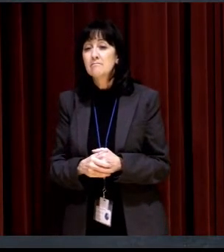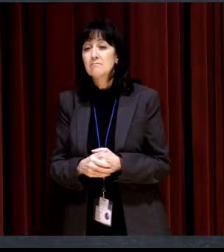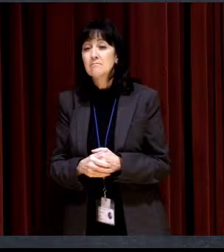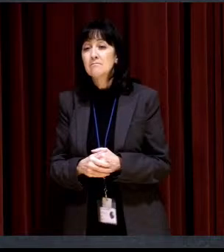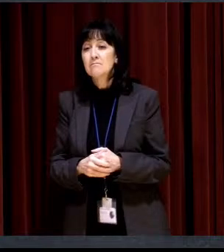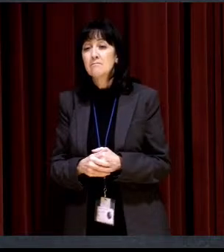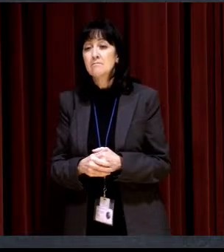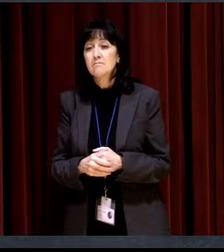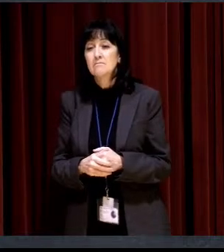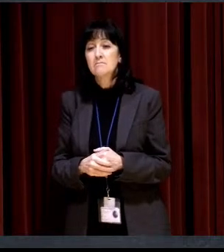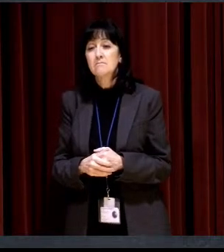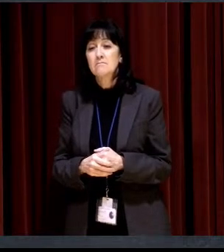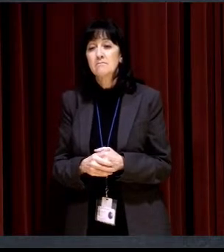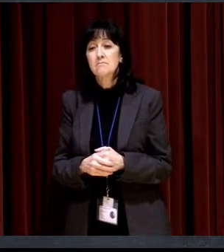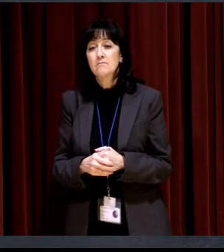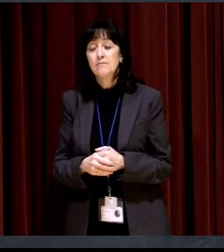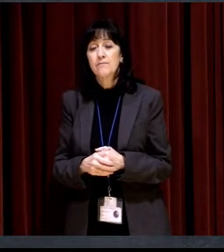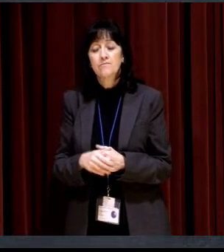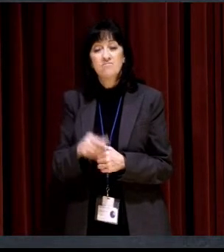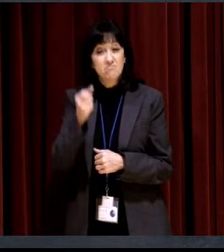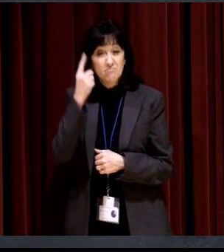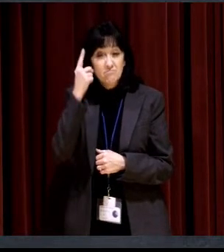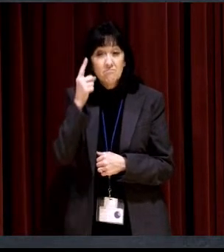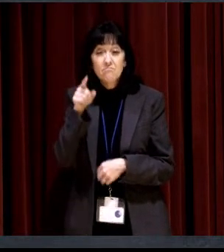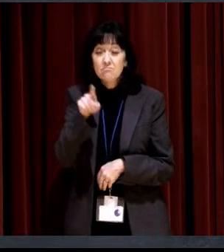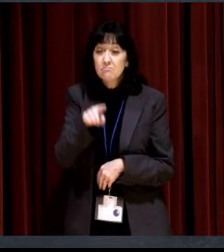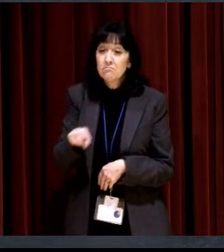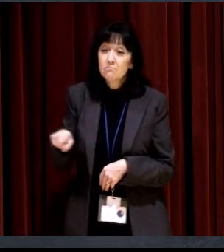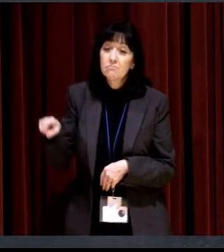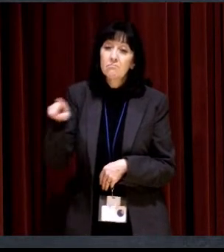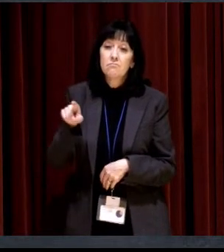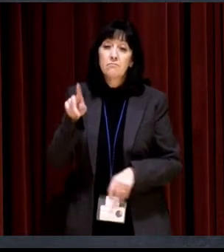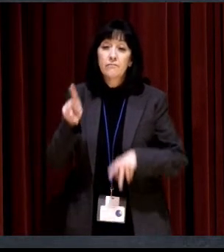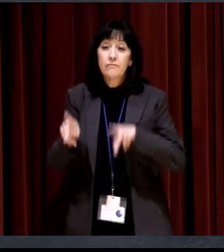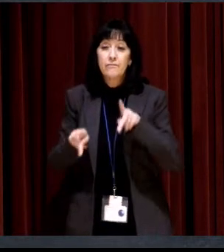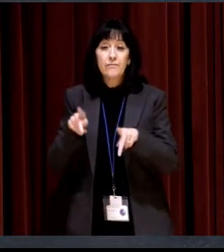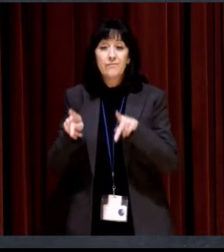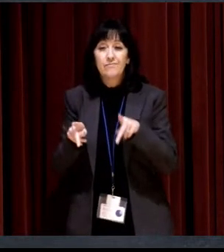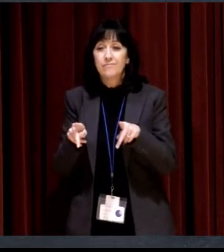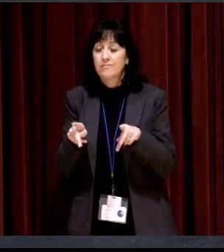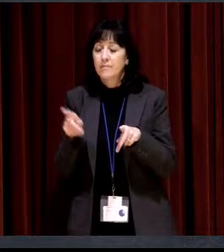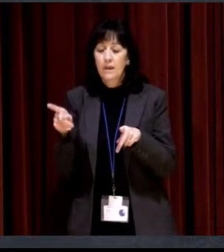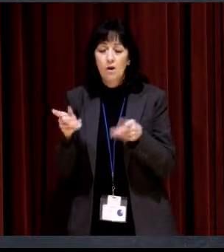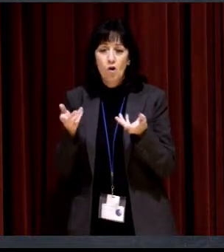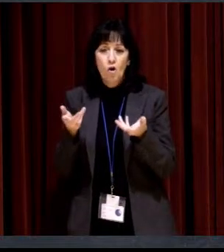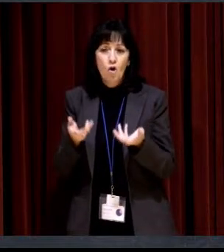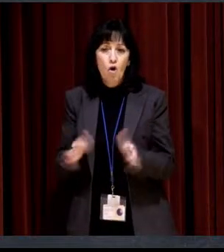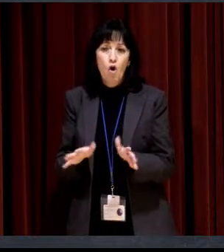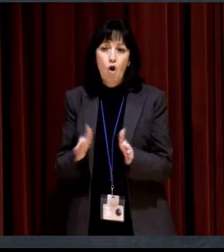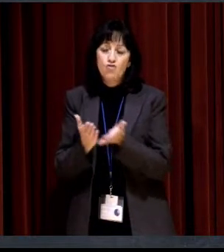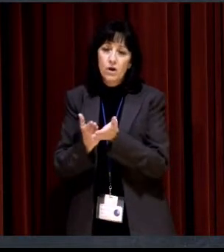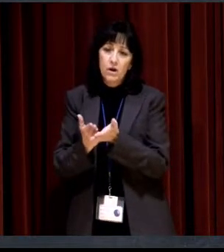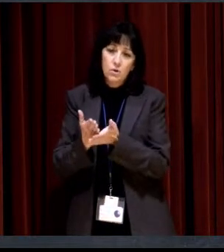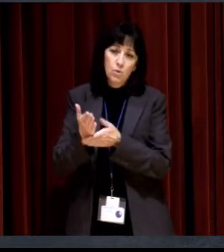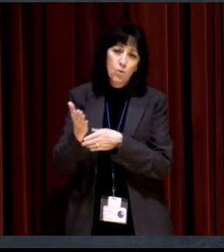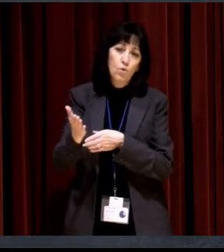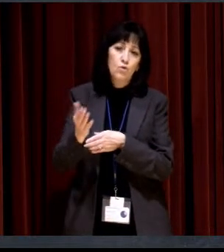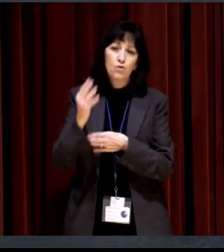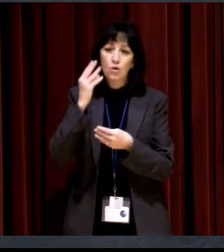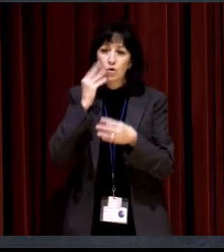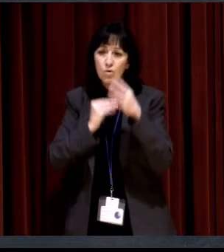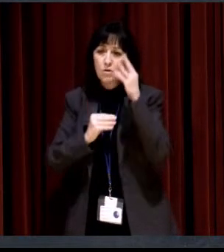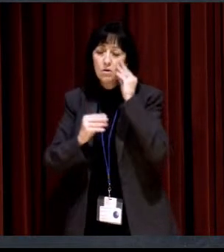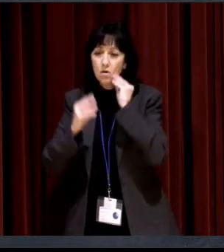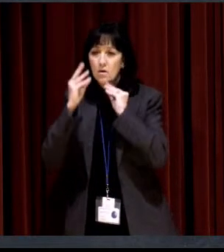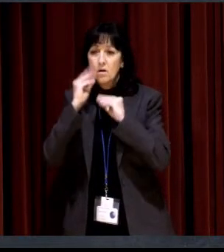they have been through so many different attempts to do this. What makes